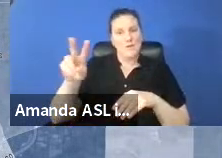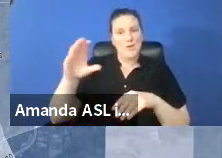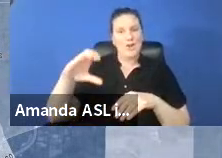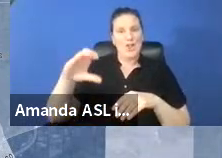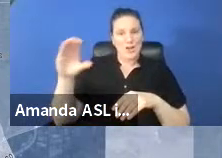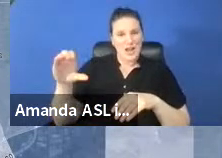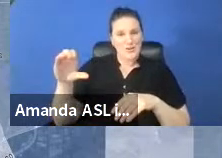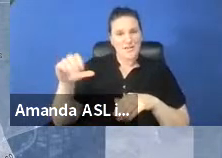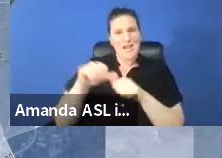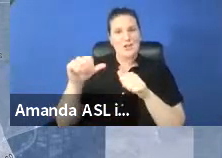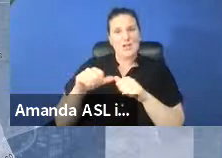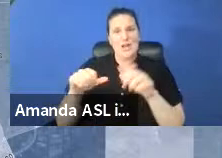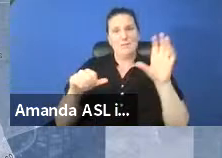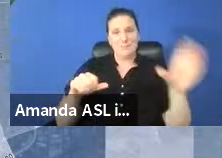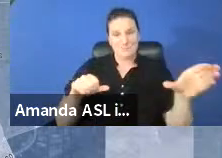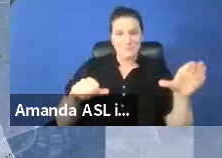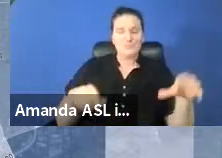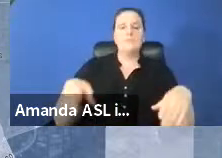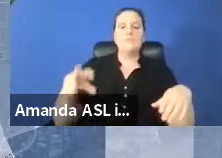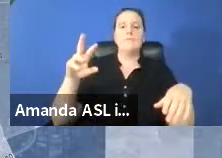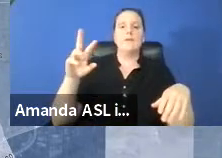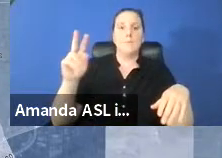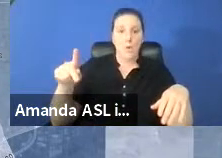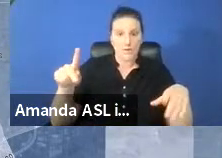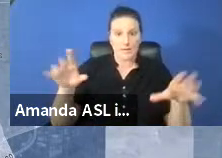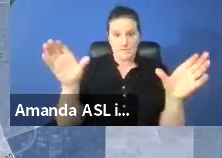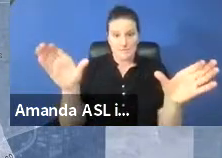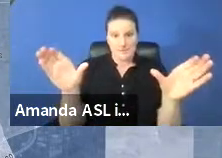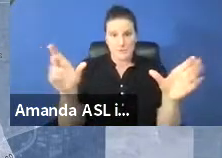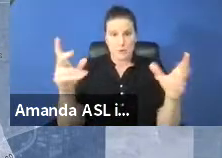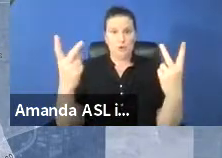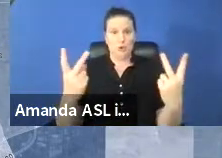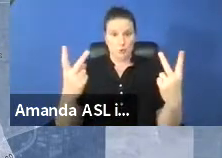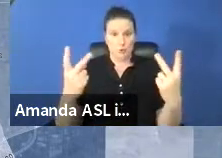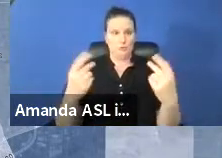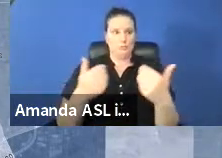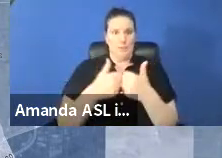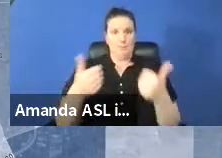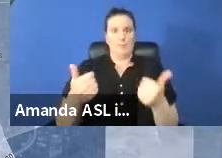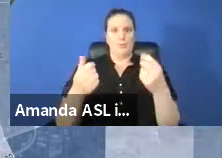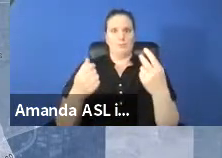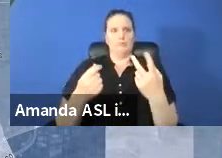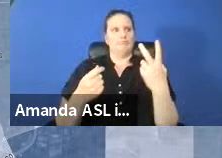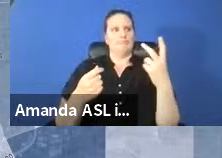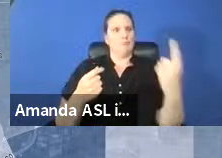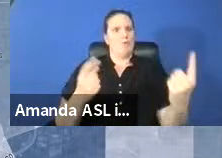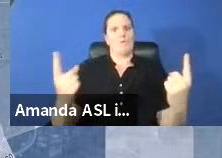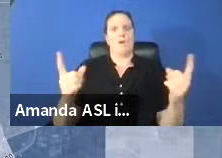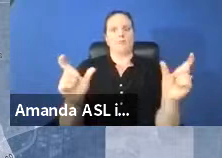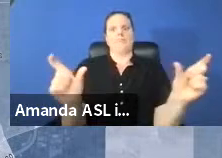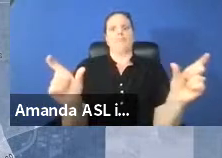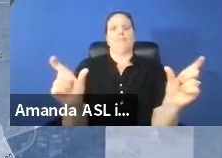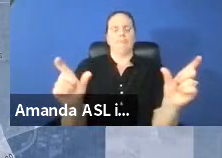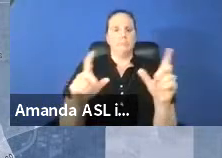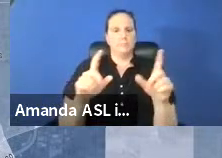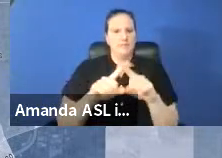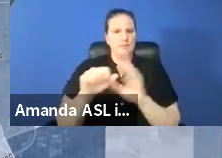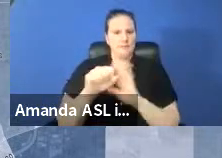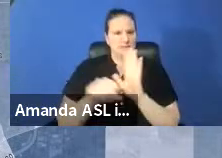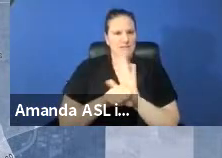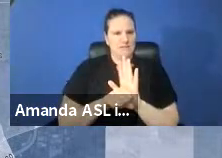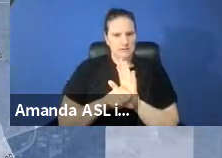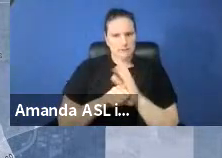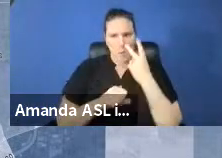the Portland area. Oh, like so we can actually see the true data for those the regions in those 2 different states.